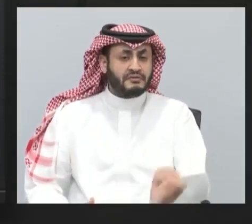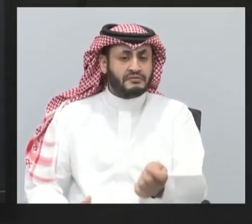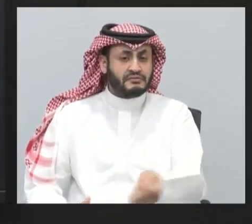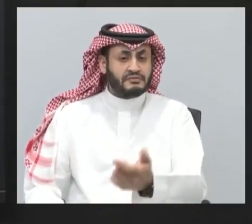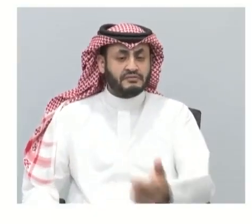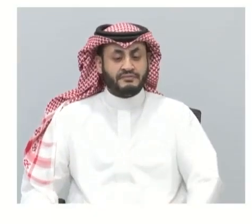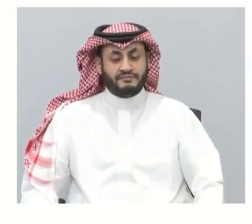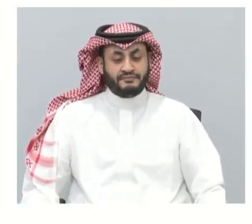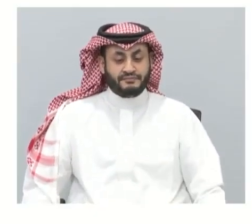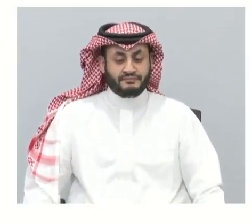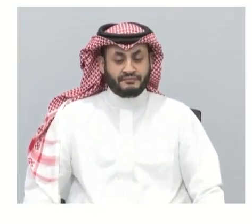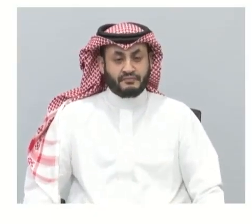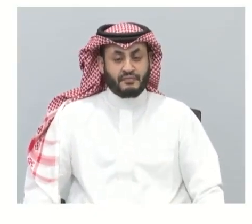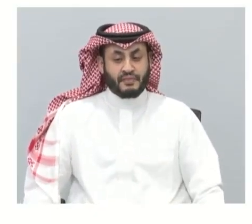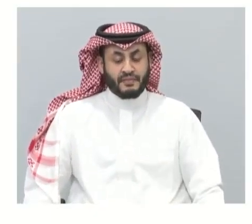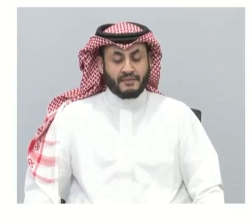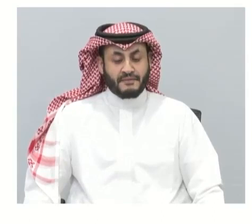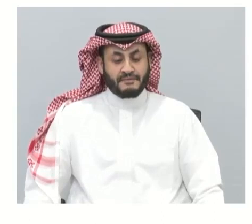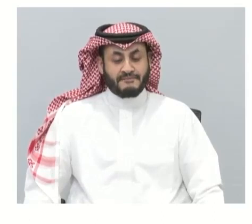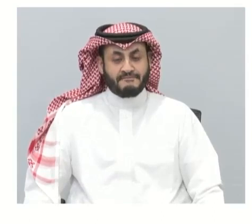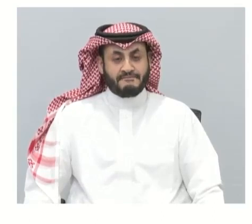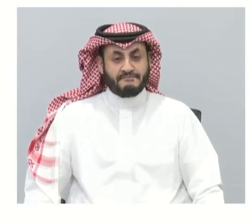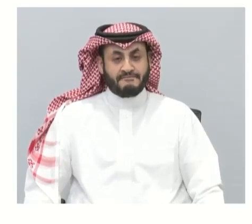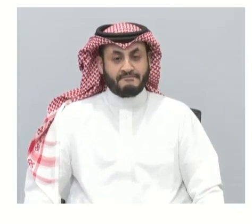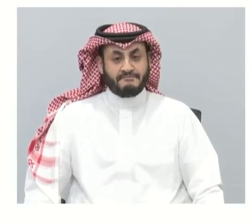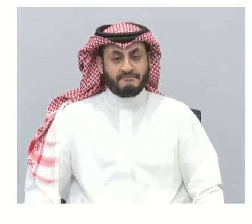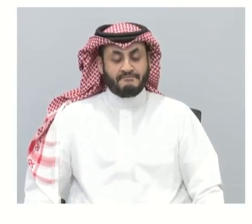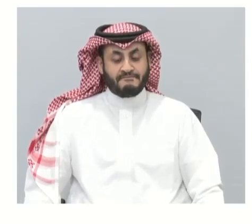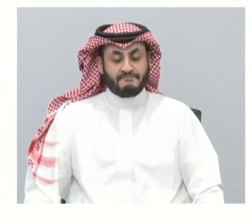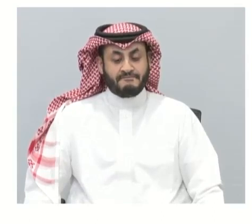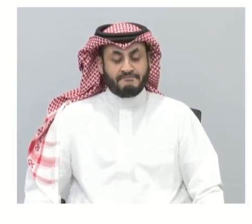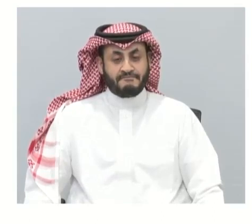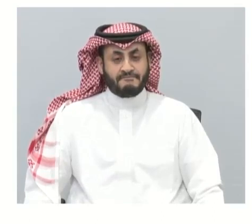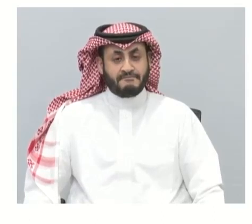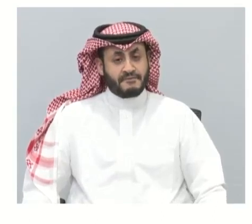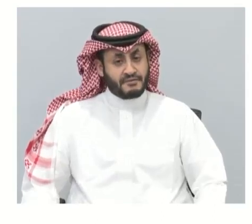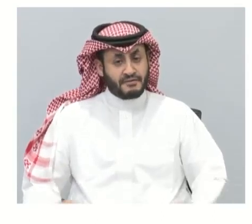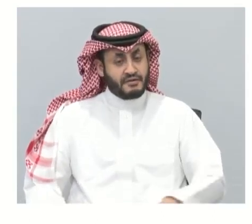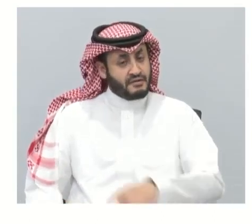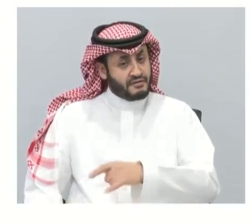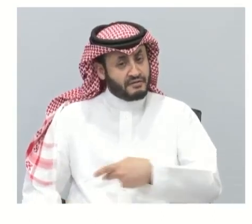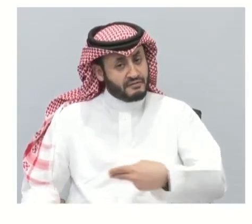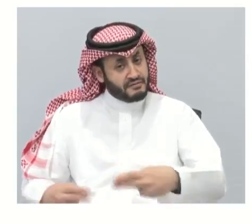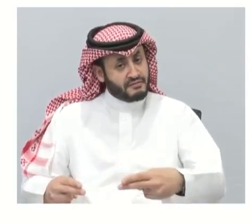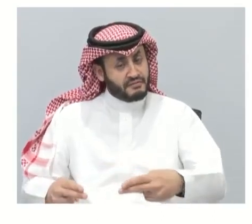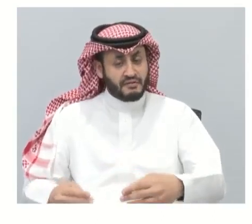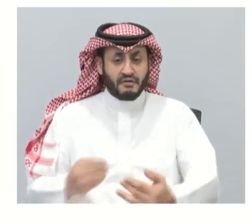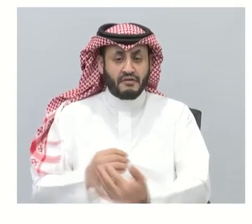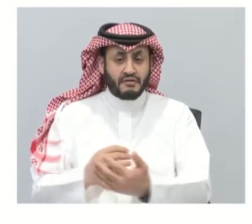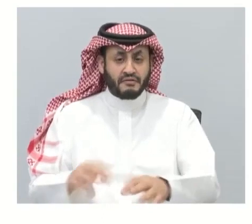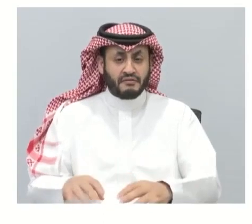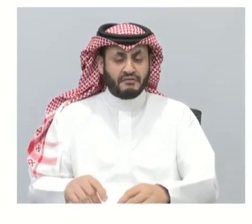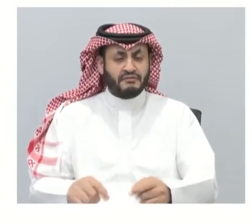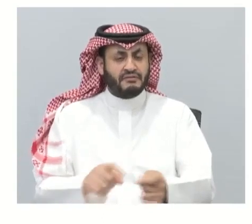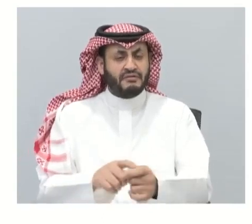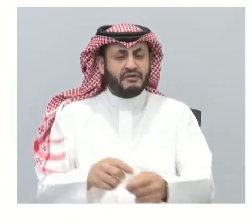for our own benefit? We don't need to write by our hands. So We don't need to bother about the idea of